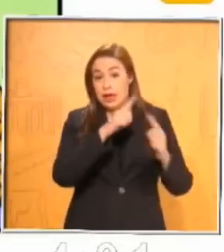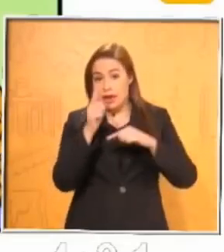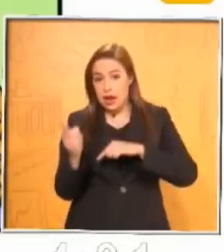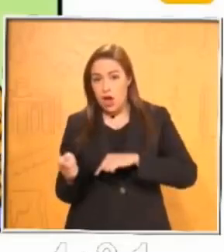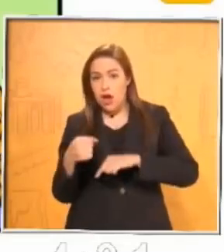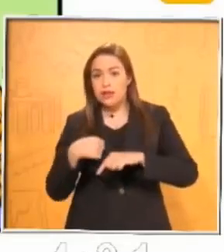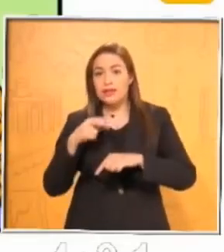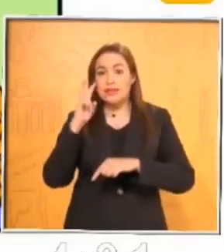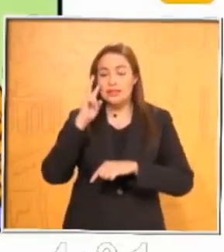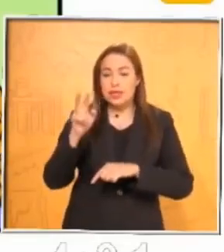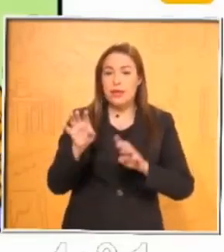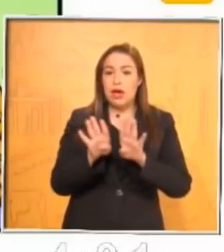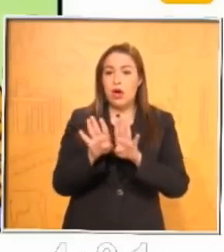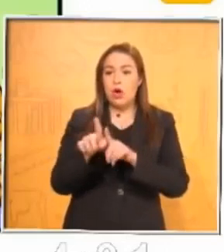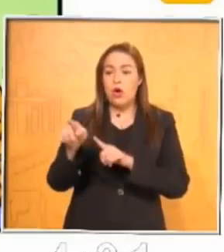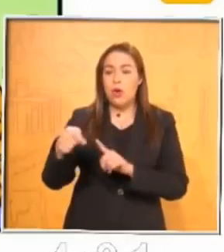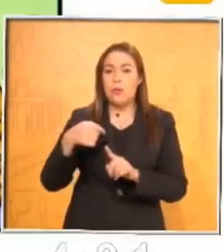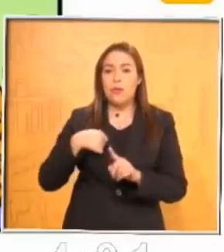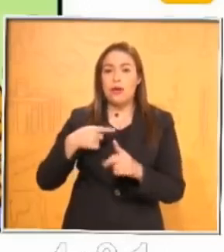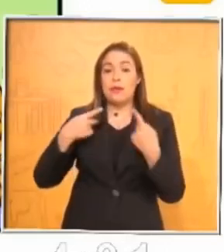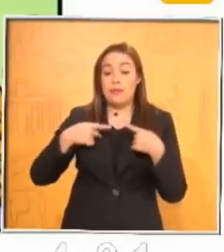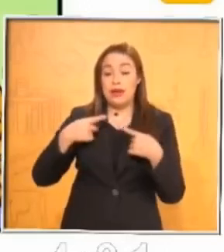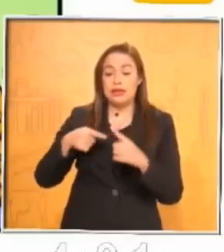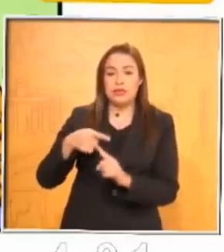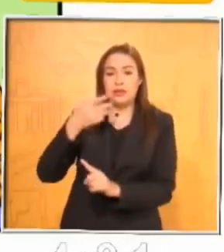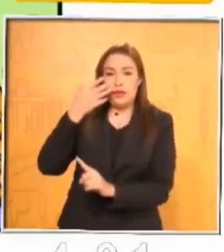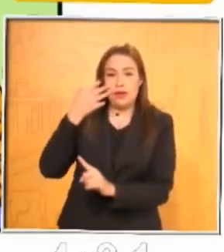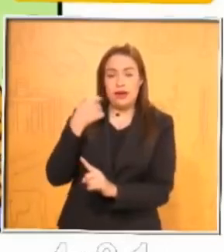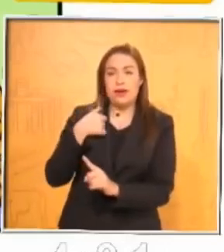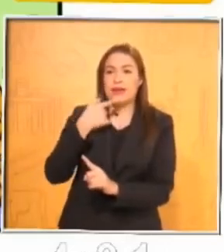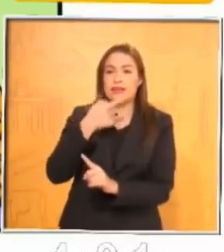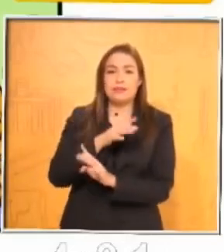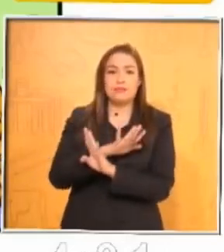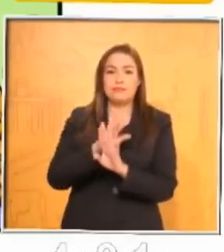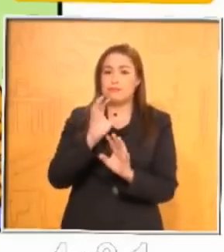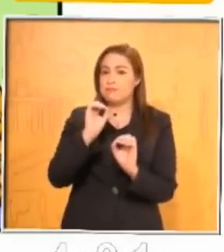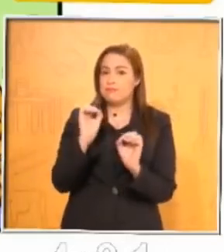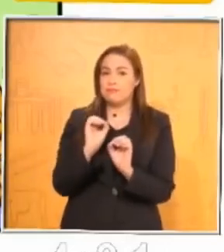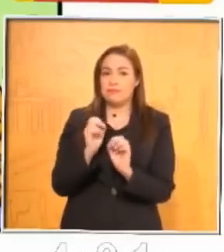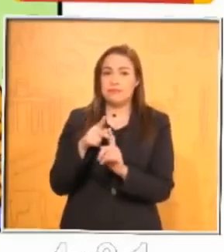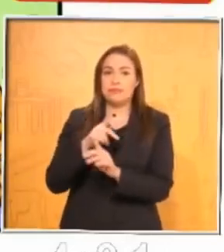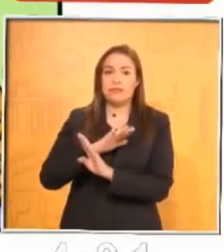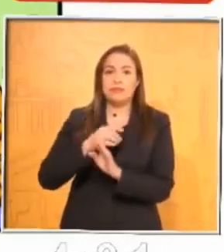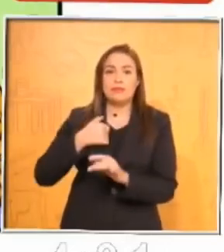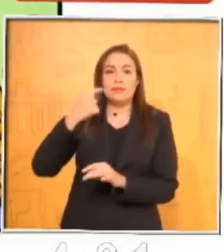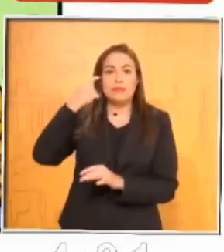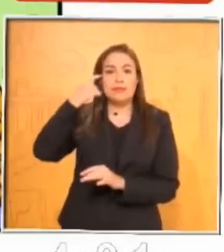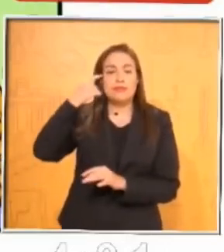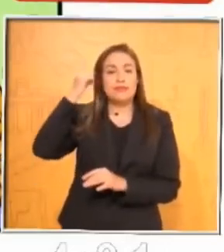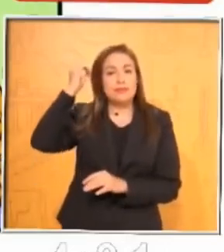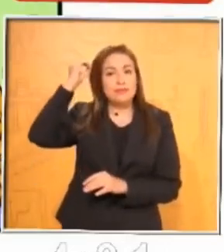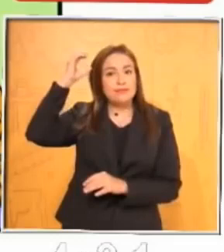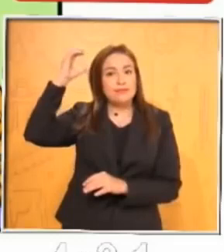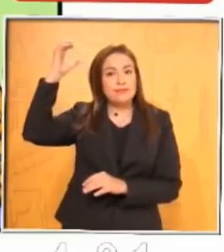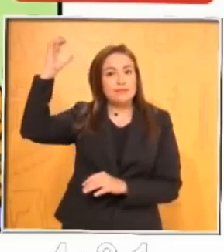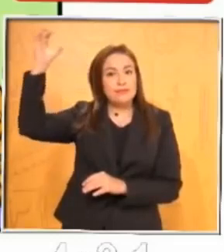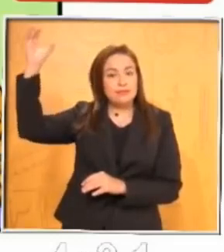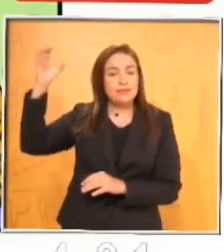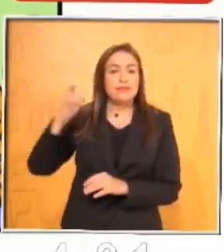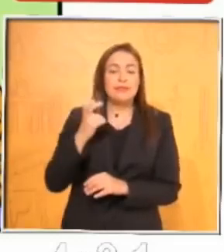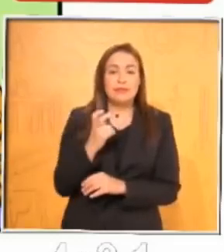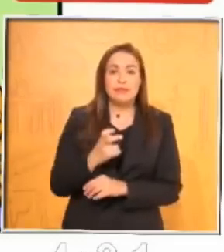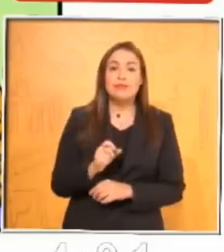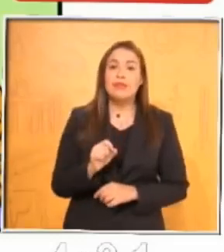character because it represents that the character is thinking something. Sometimes you can find it